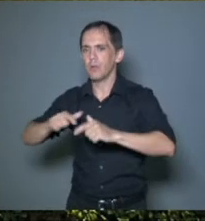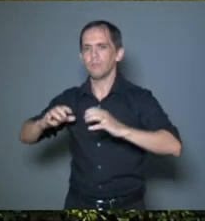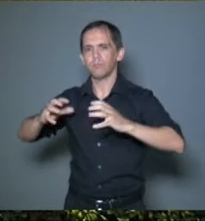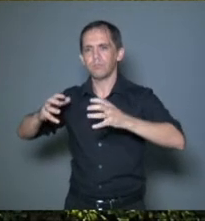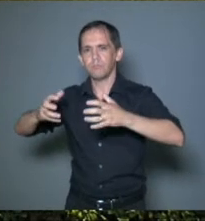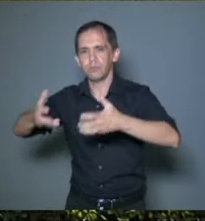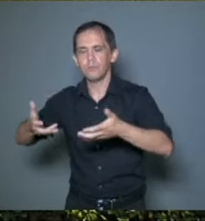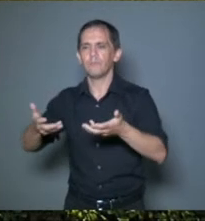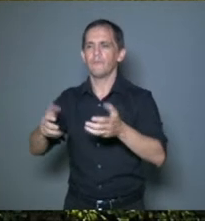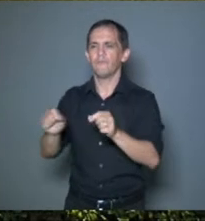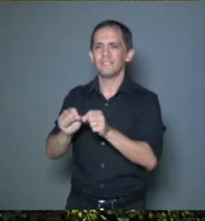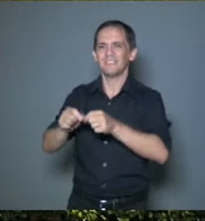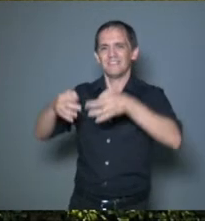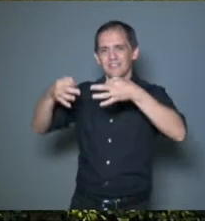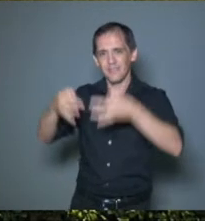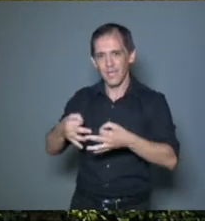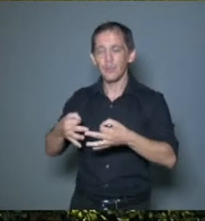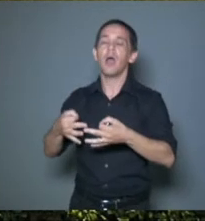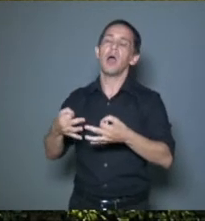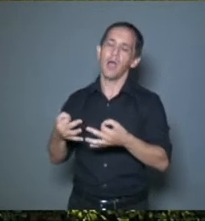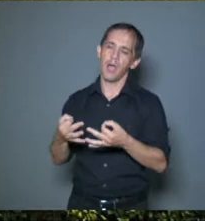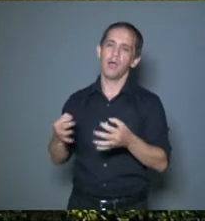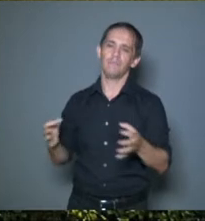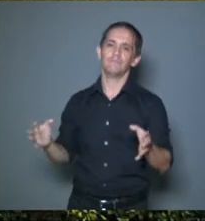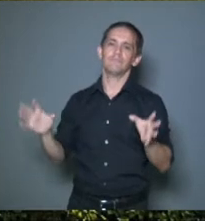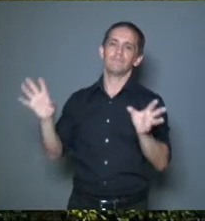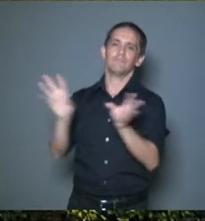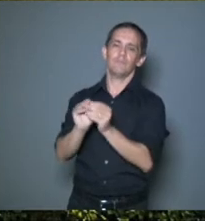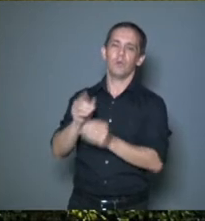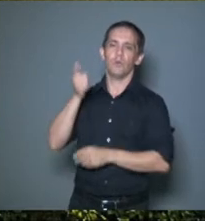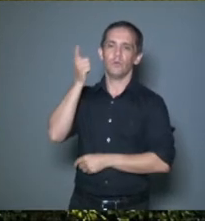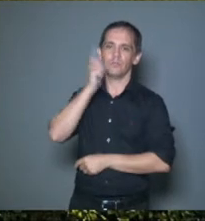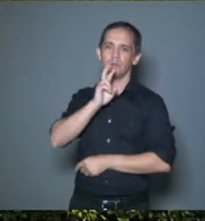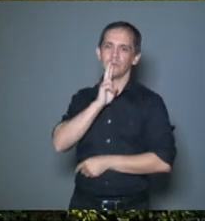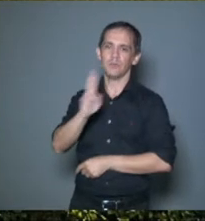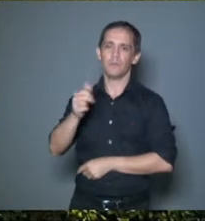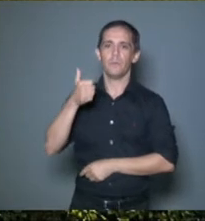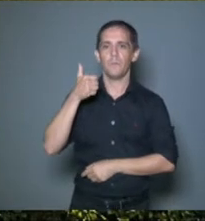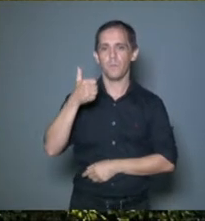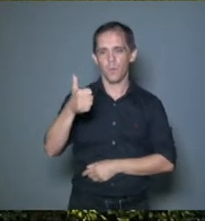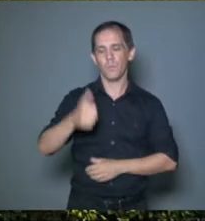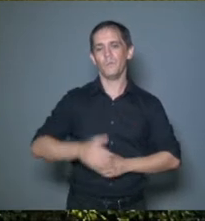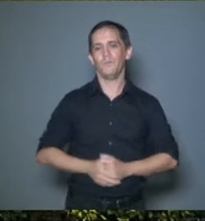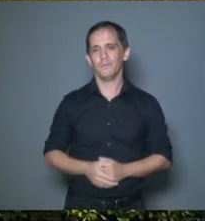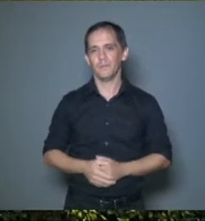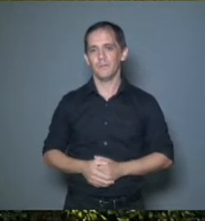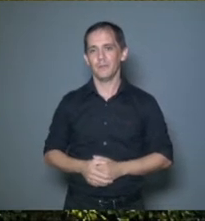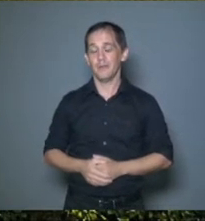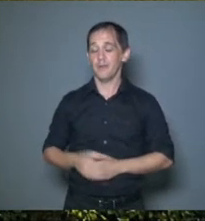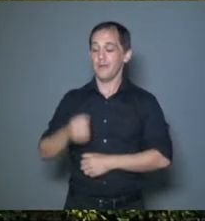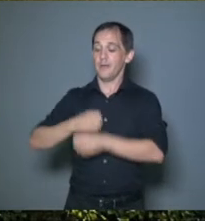execution efficiency, you can't deliver excellent results. And we are delivering